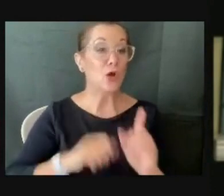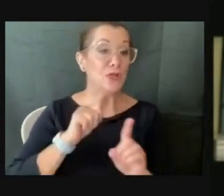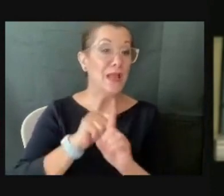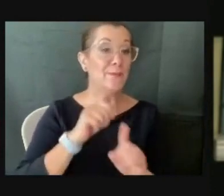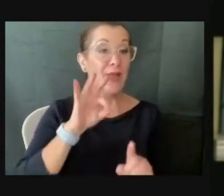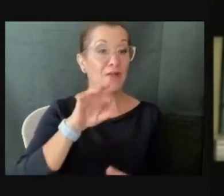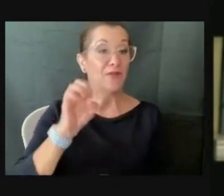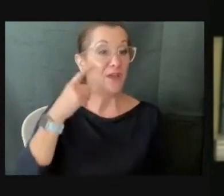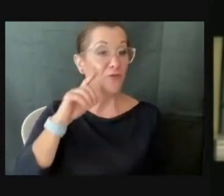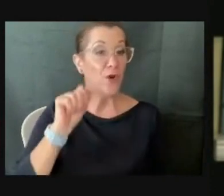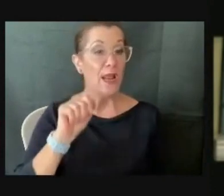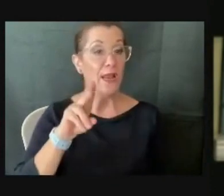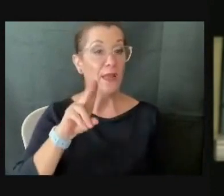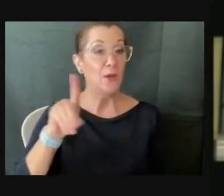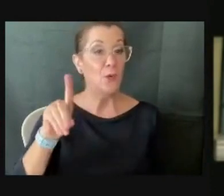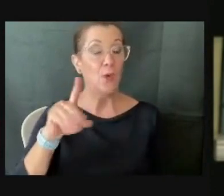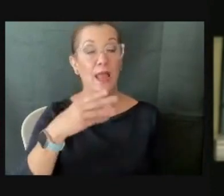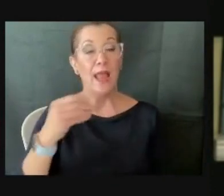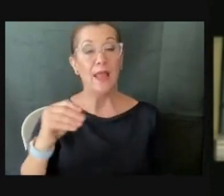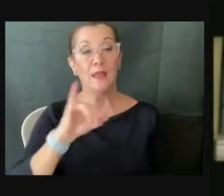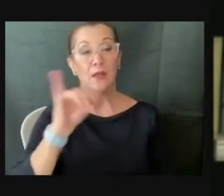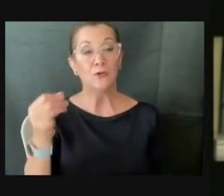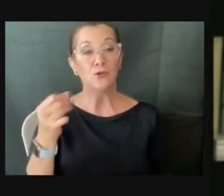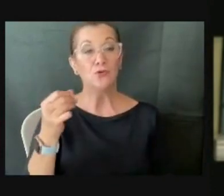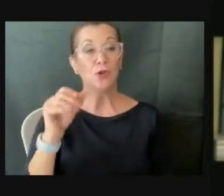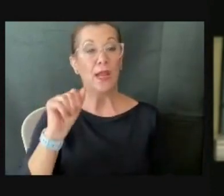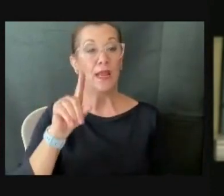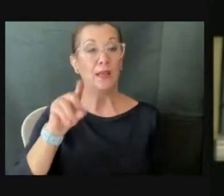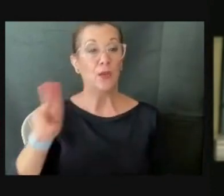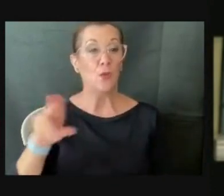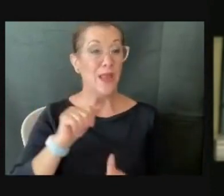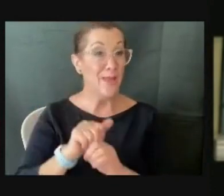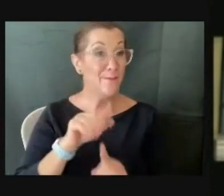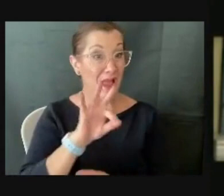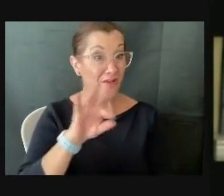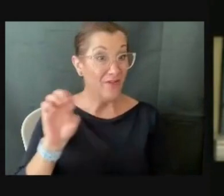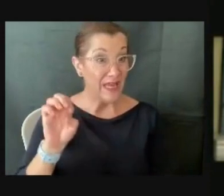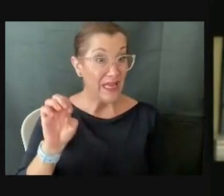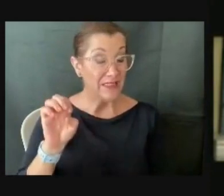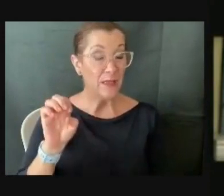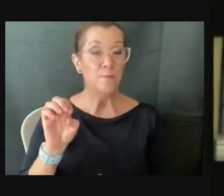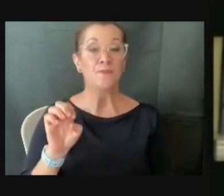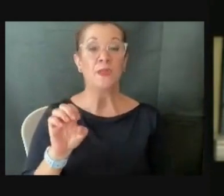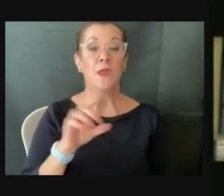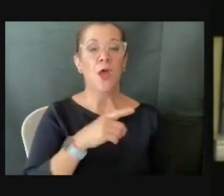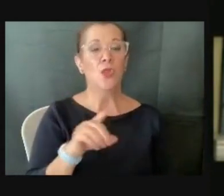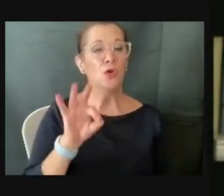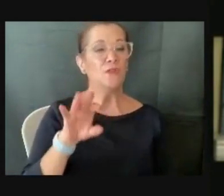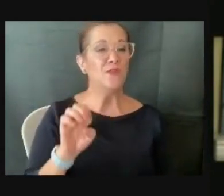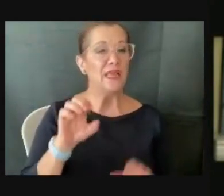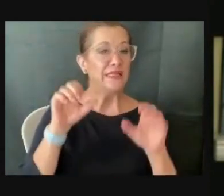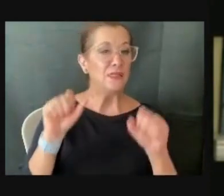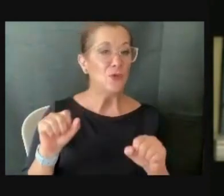for ADUs and junior ADUs. So impact fees are fees that can